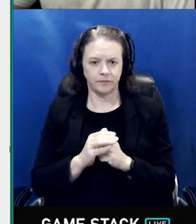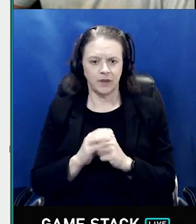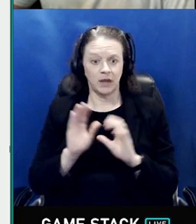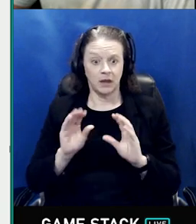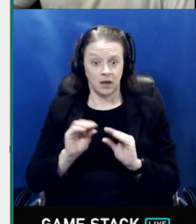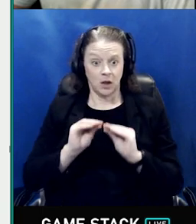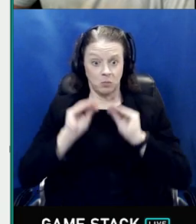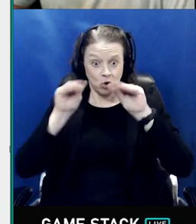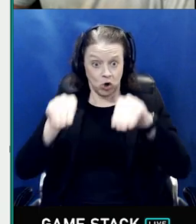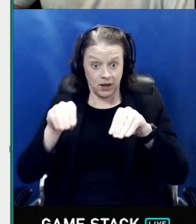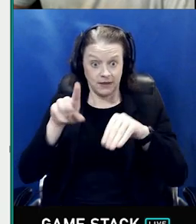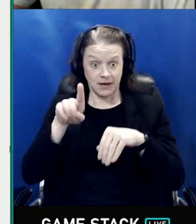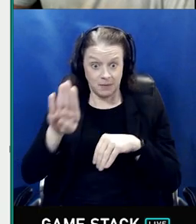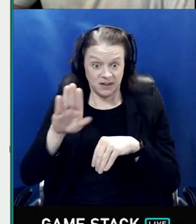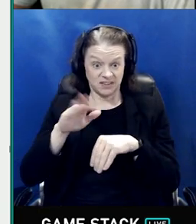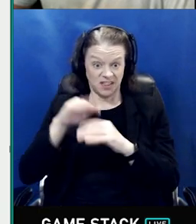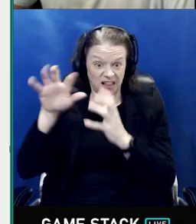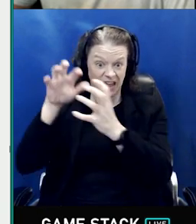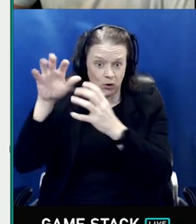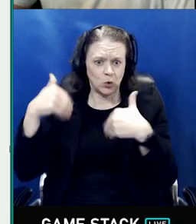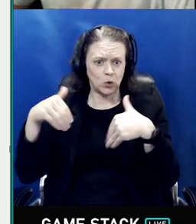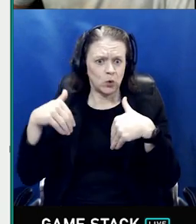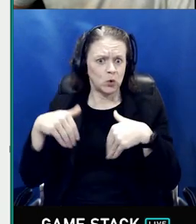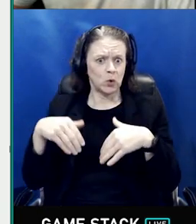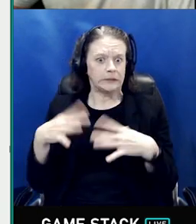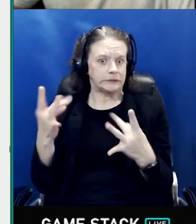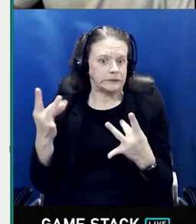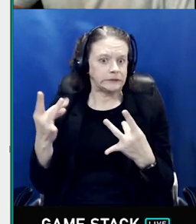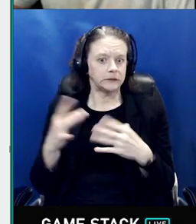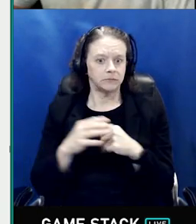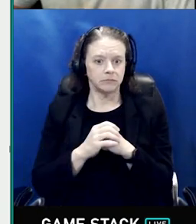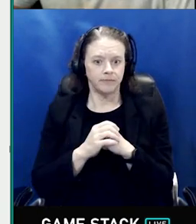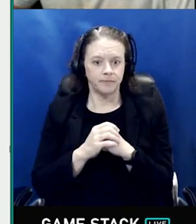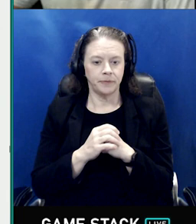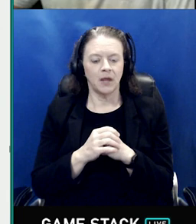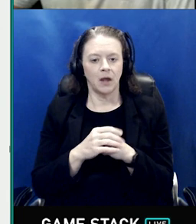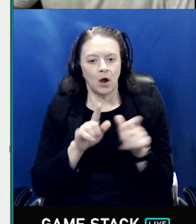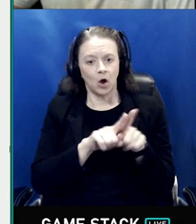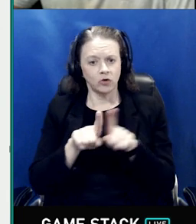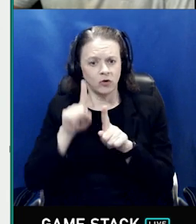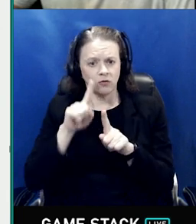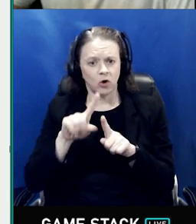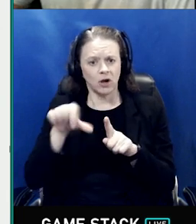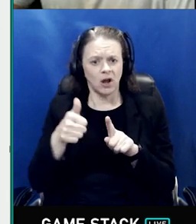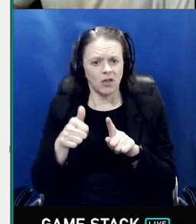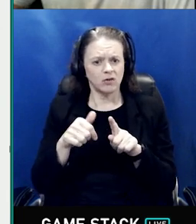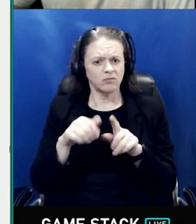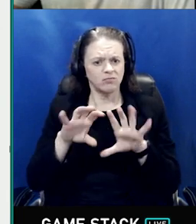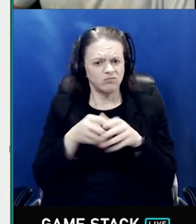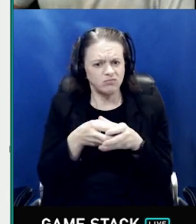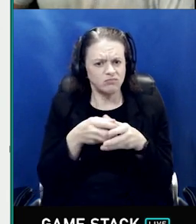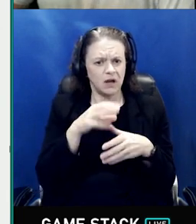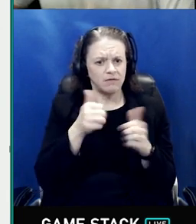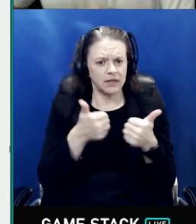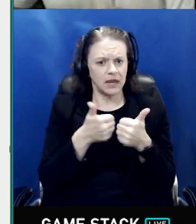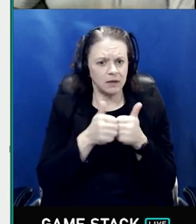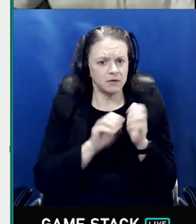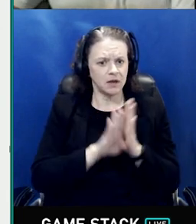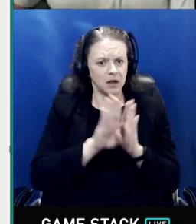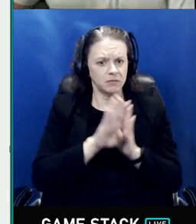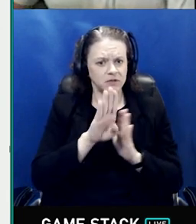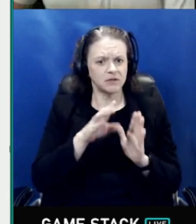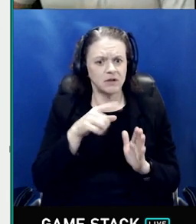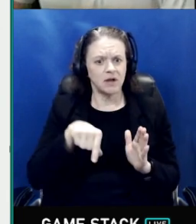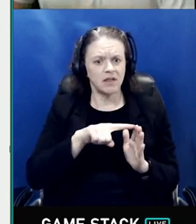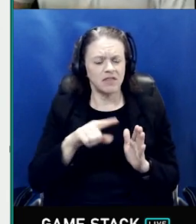the internet. And of course, lastly, for a subset of game devs, at least, they like the idea of managed